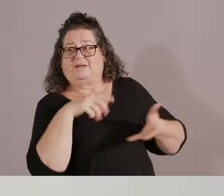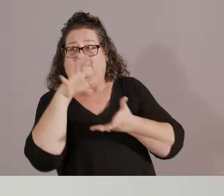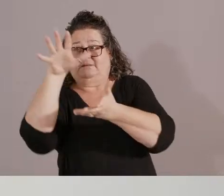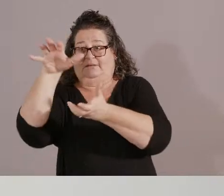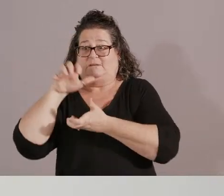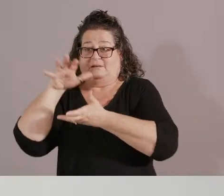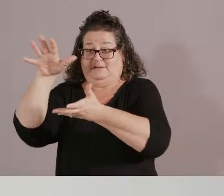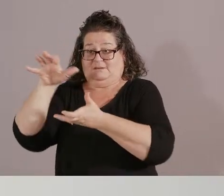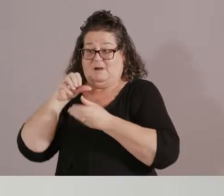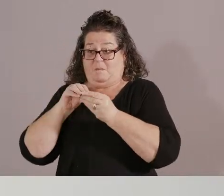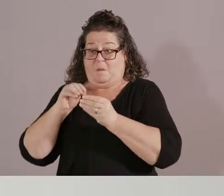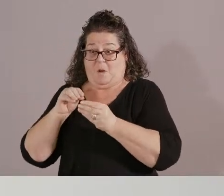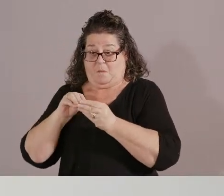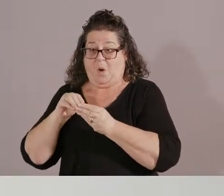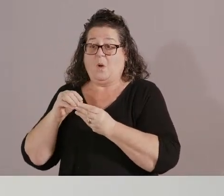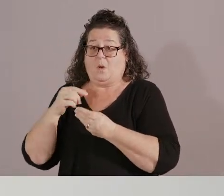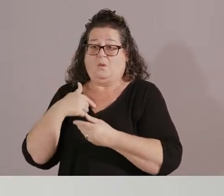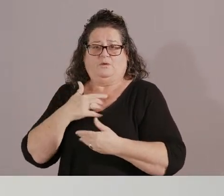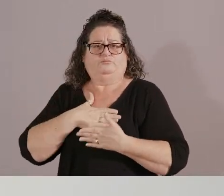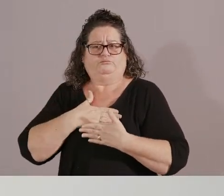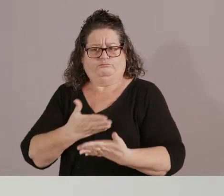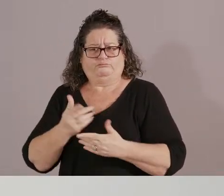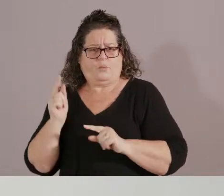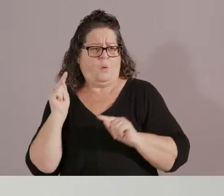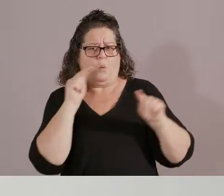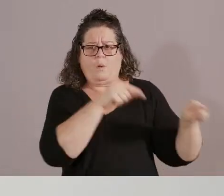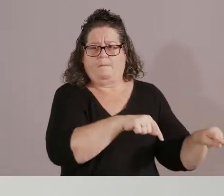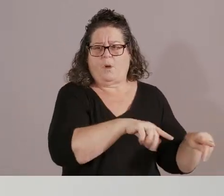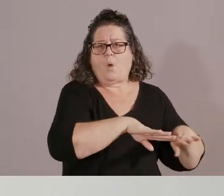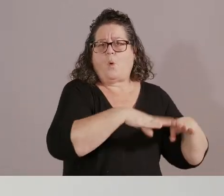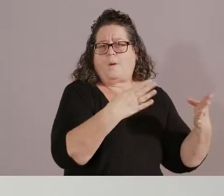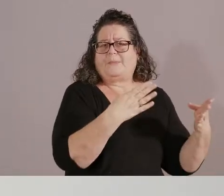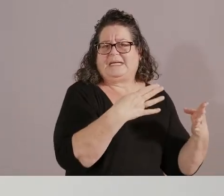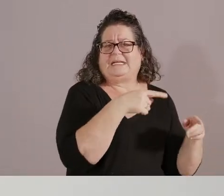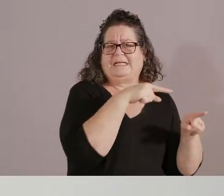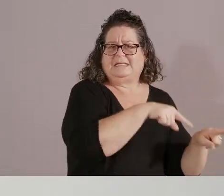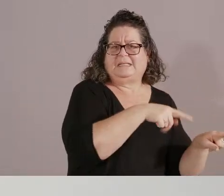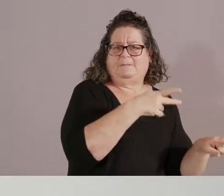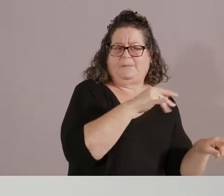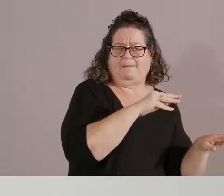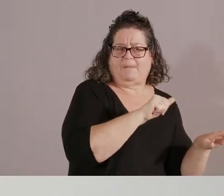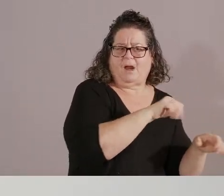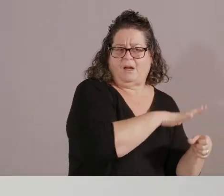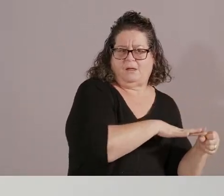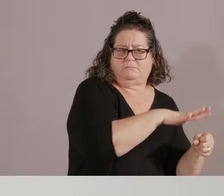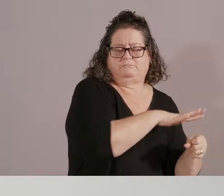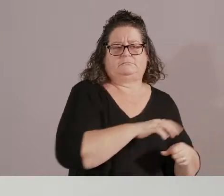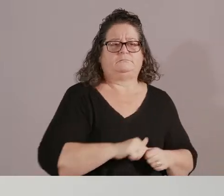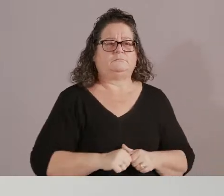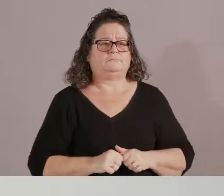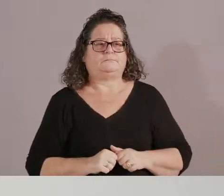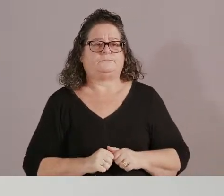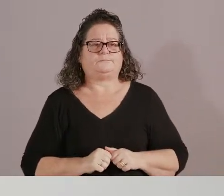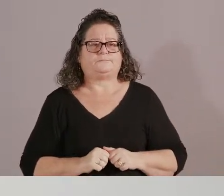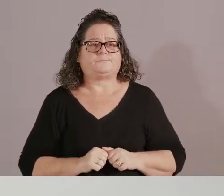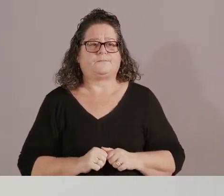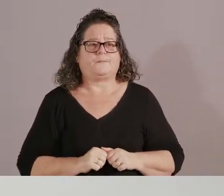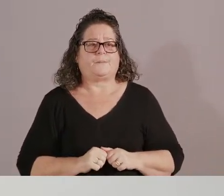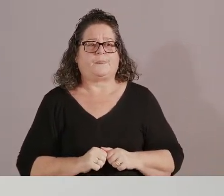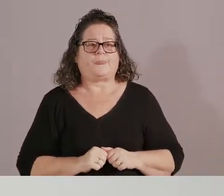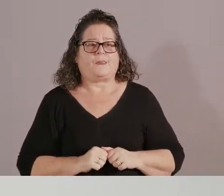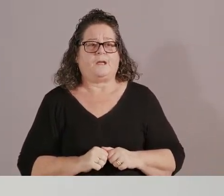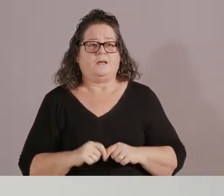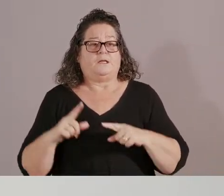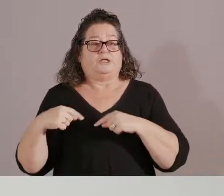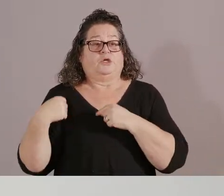So far, you've been at this now about 5 weeks or so. Yeah. What do you think the biggest hurdle for